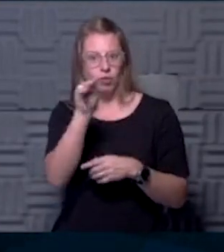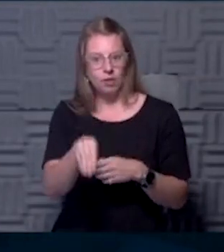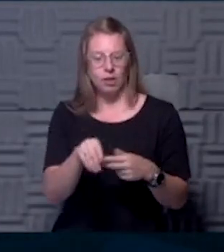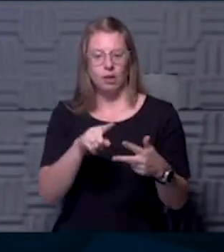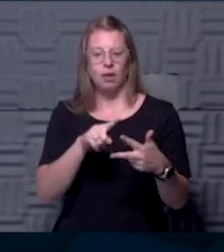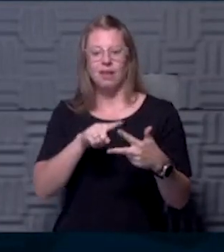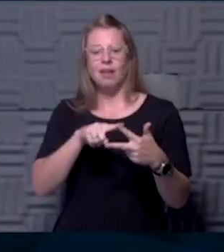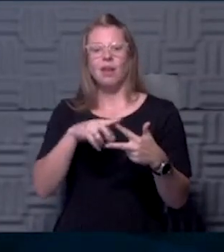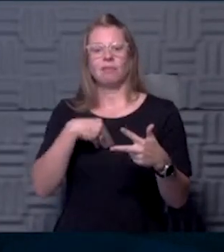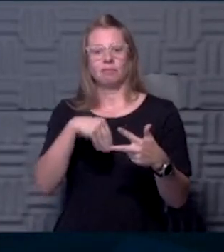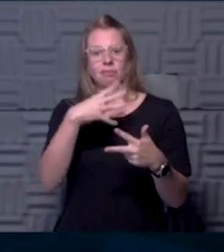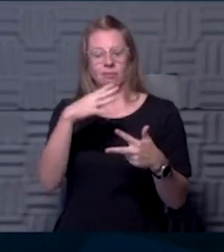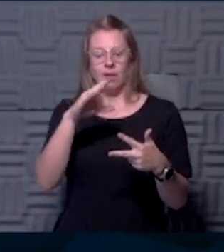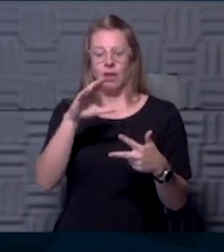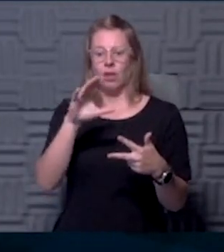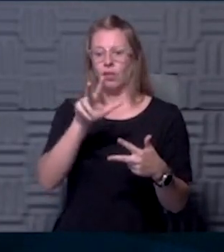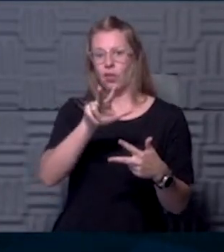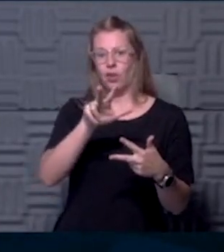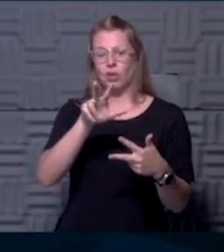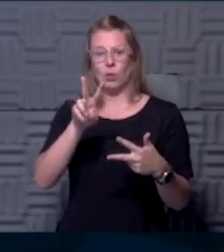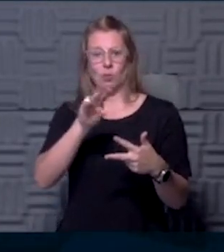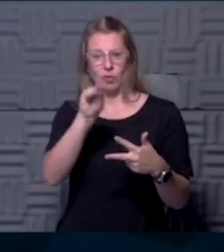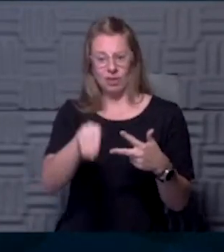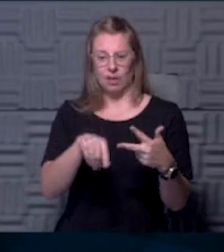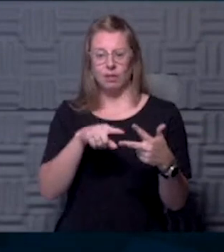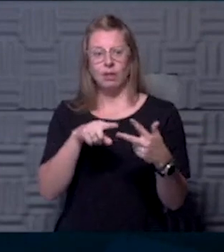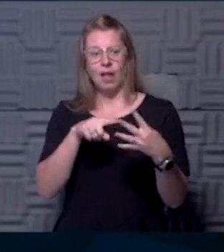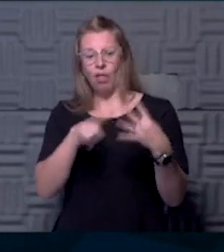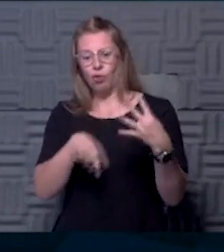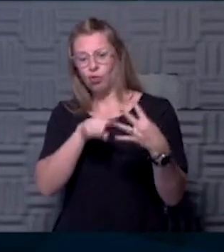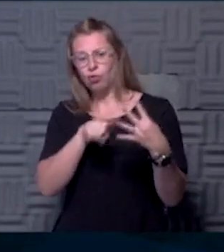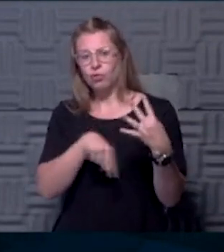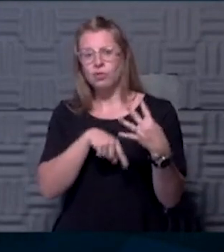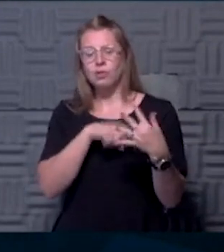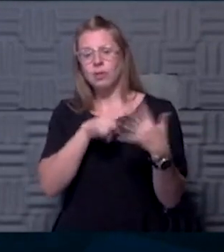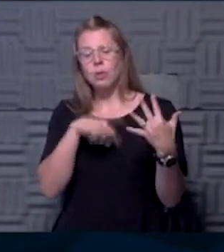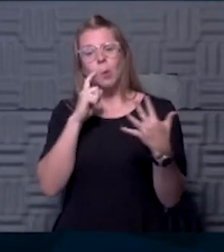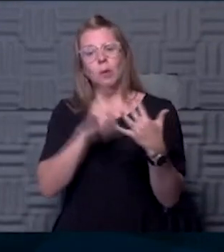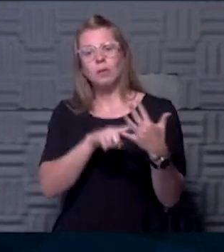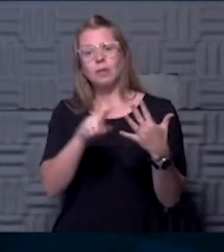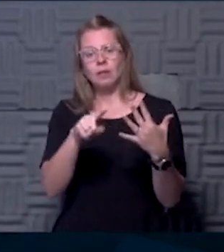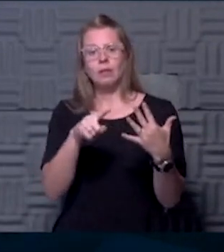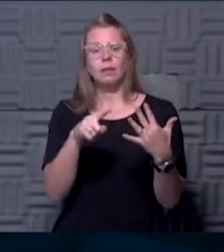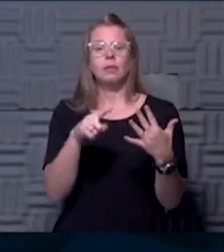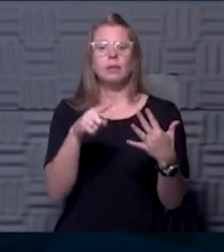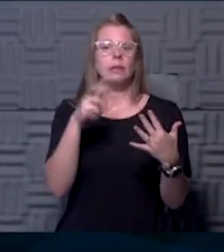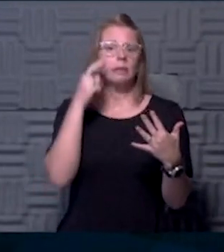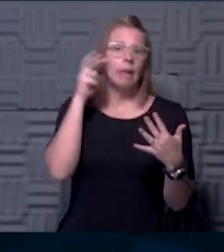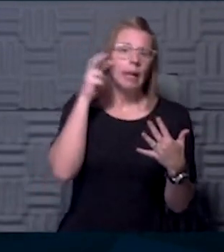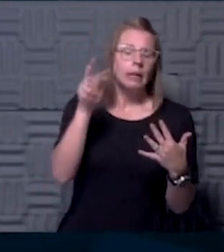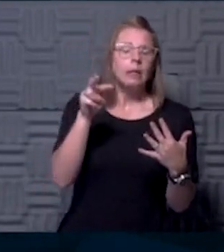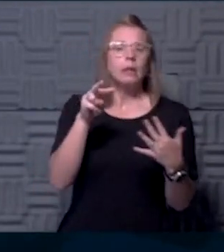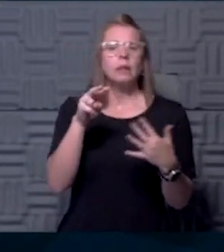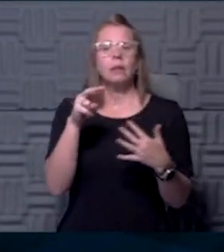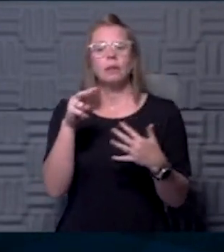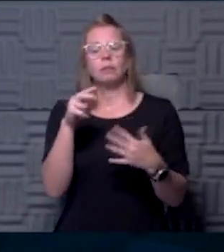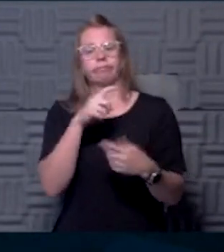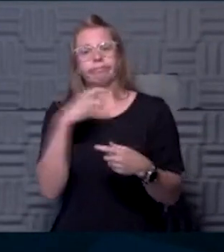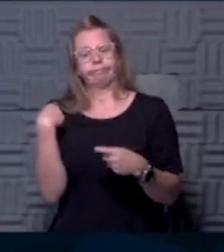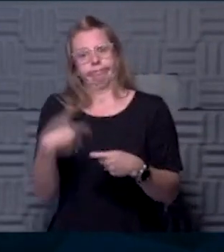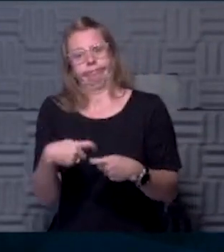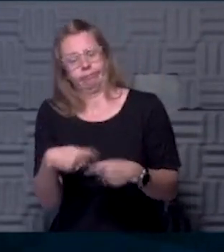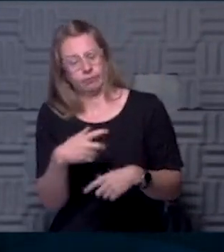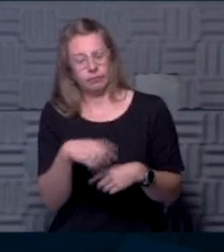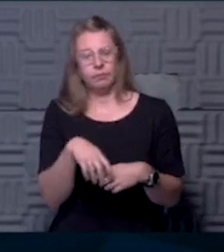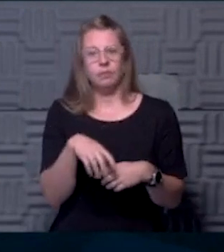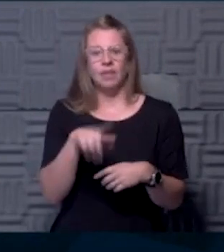Caucasian at 32%. And the other, as you see on these slides, is primarily Hispanic or Latino. And that was the